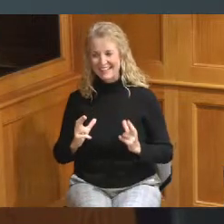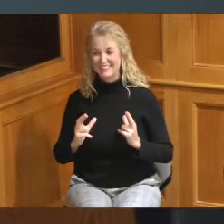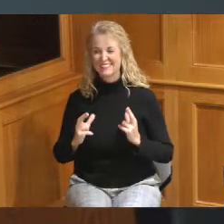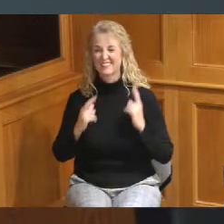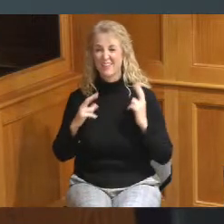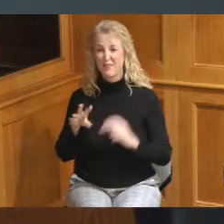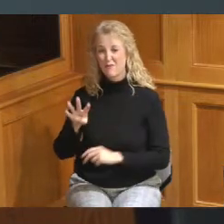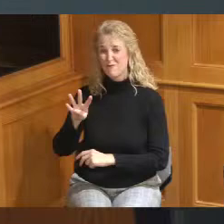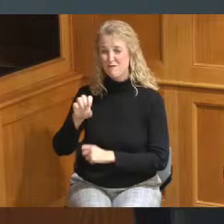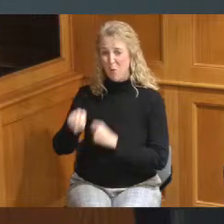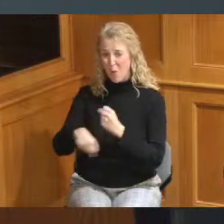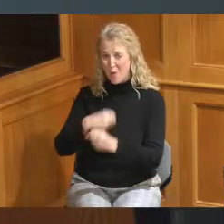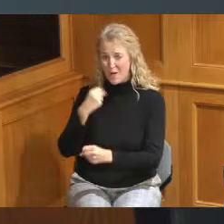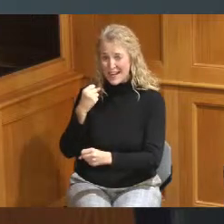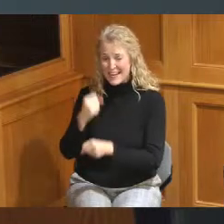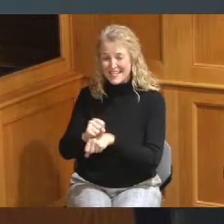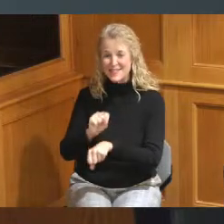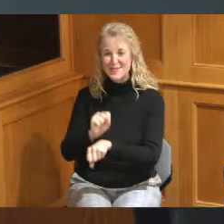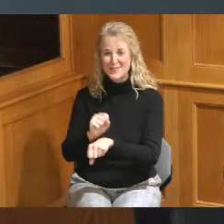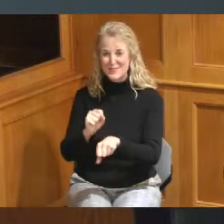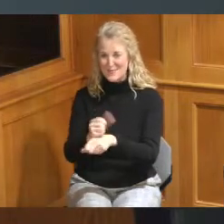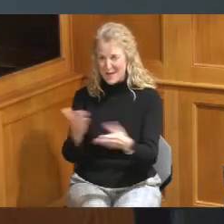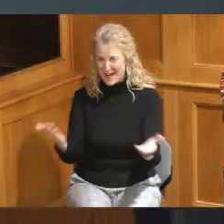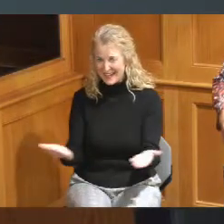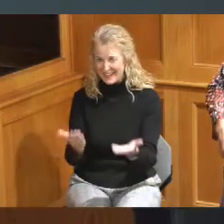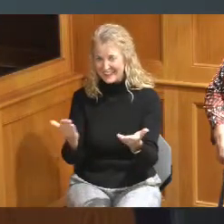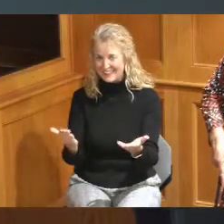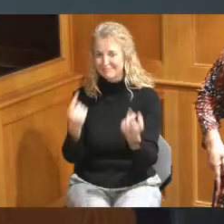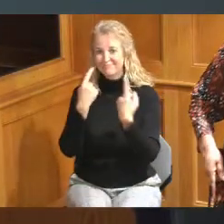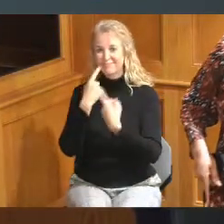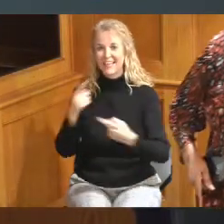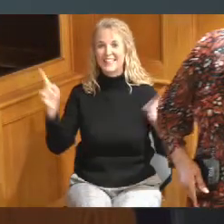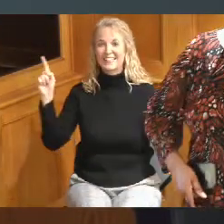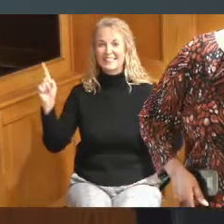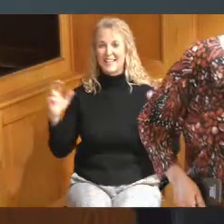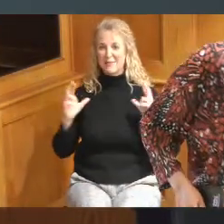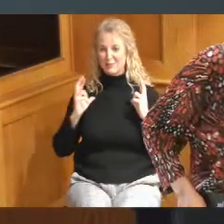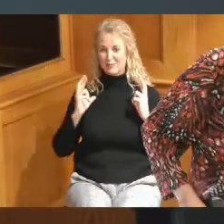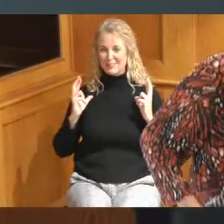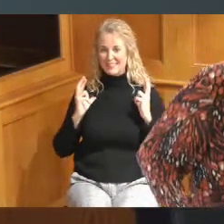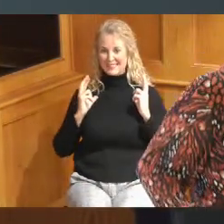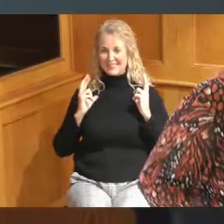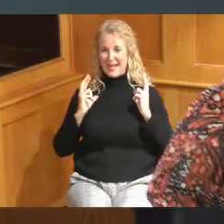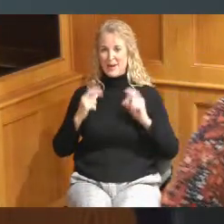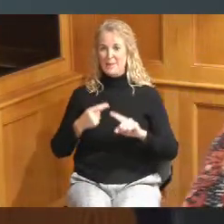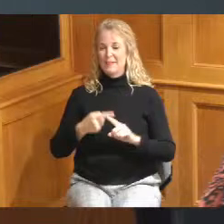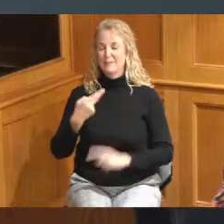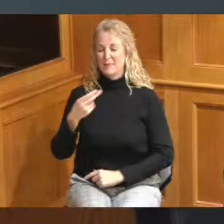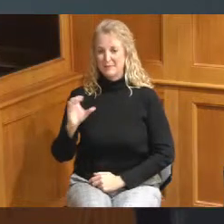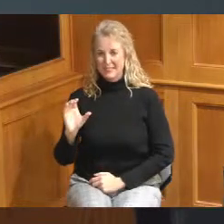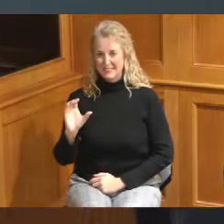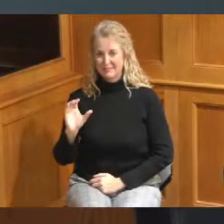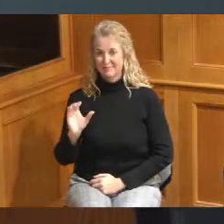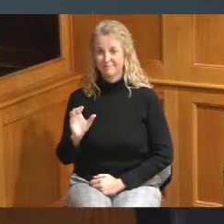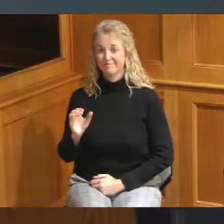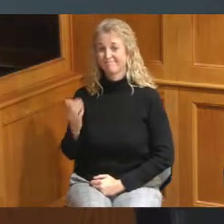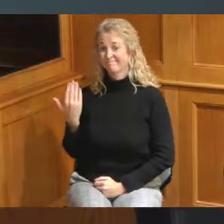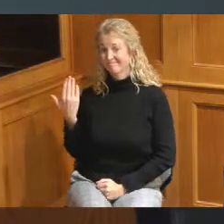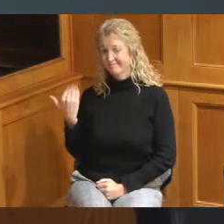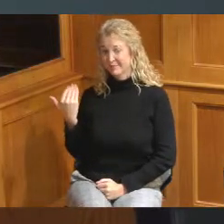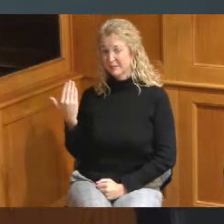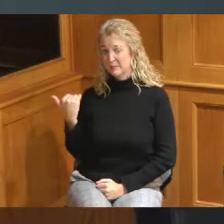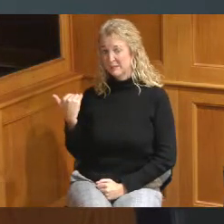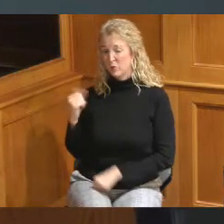40 years of public service, Joe Feldkamp has announced his retirement from Hamilton County. And whereas prior to